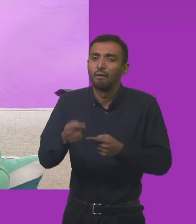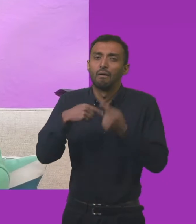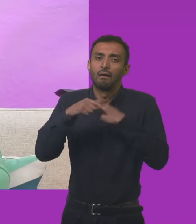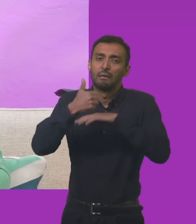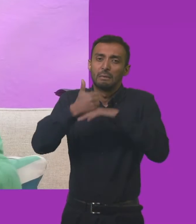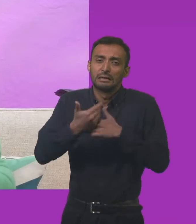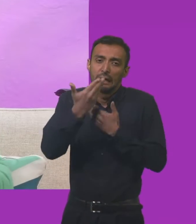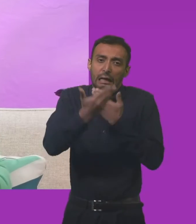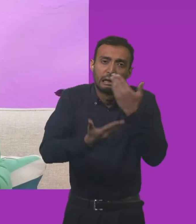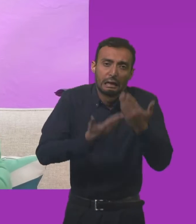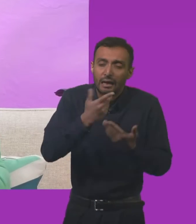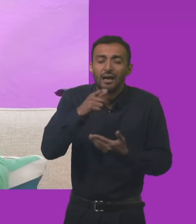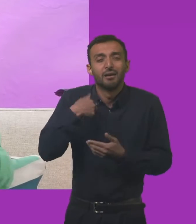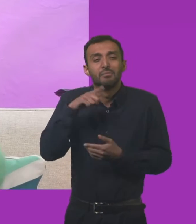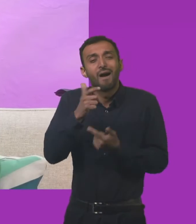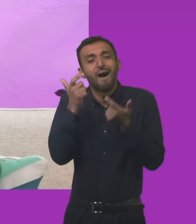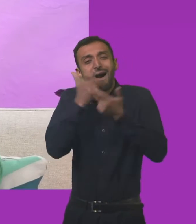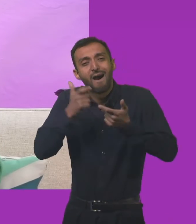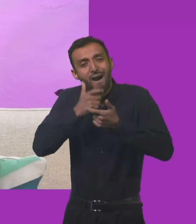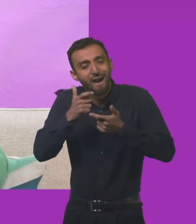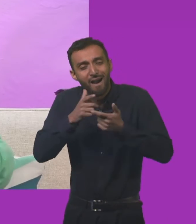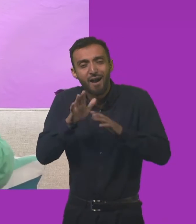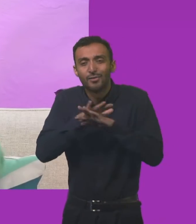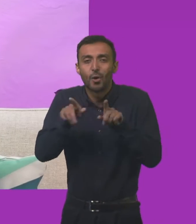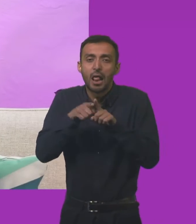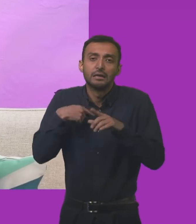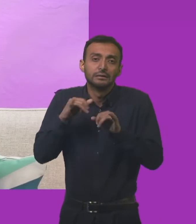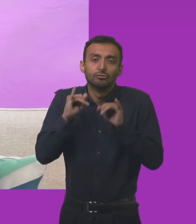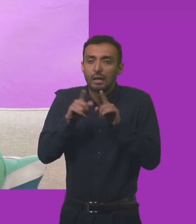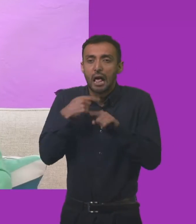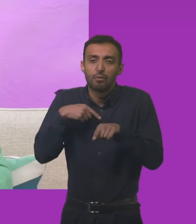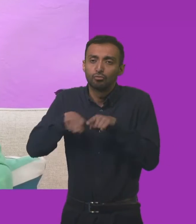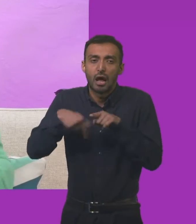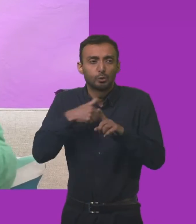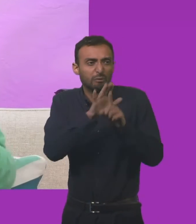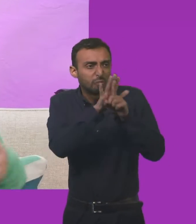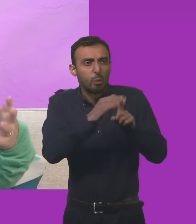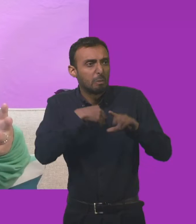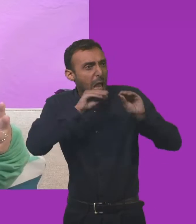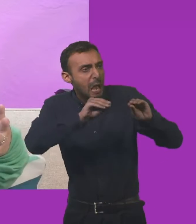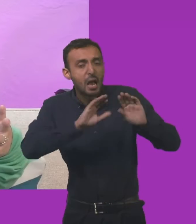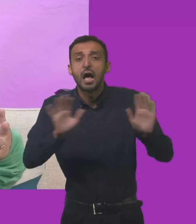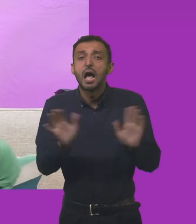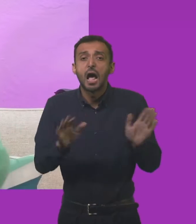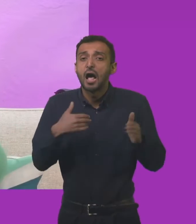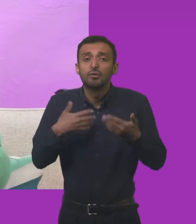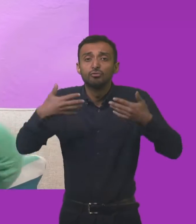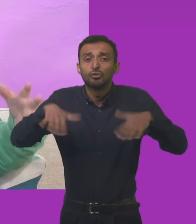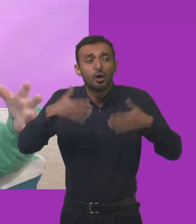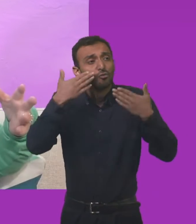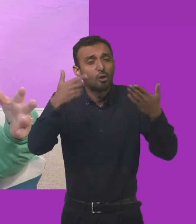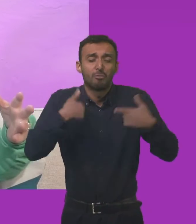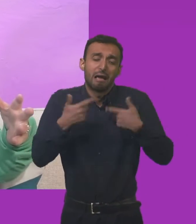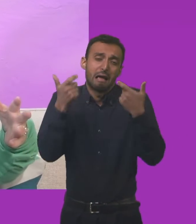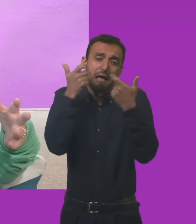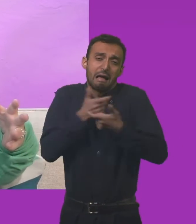thing. I'm not taking it seriously like I'm forcibly trying to shove it down your throats. I'm like, this is my reality. I laugh